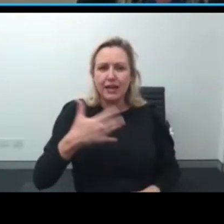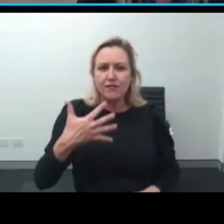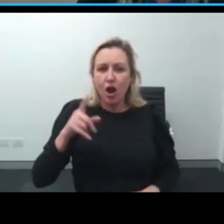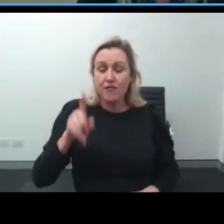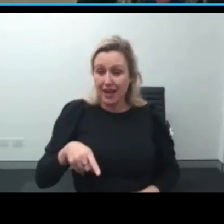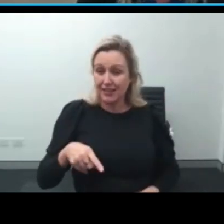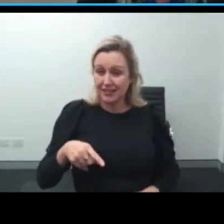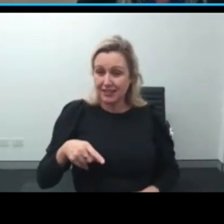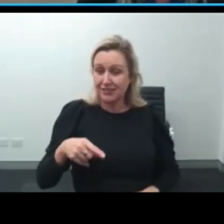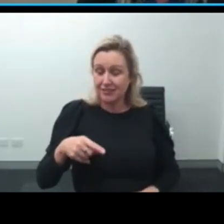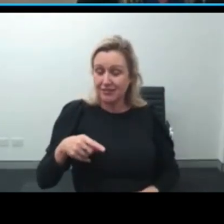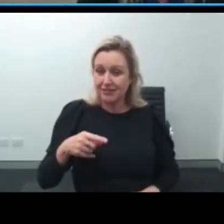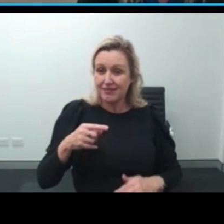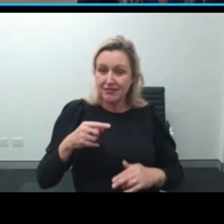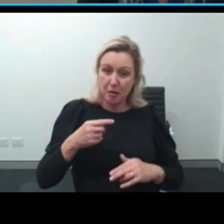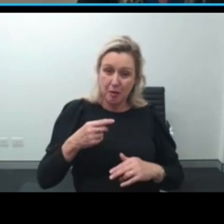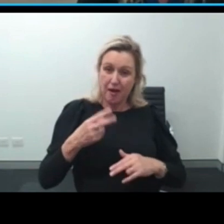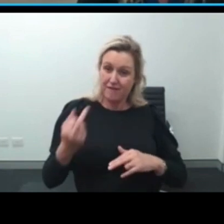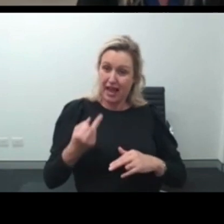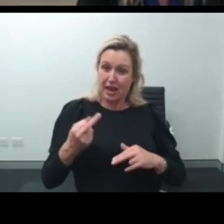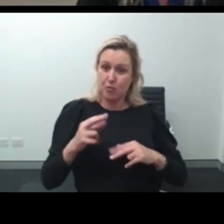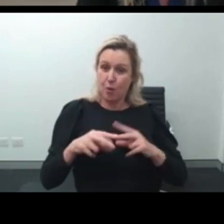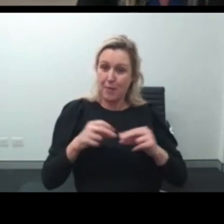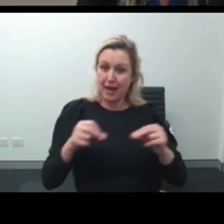285,100 home care packages available for older Australians.